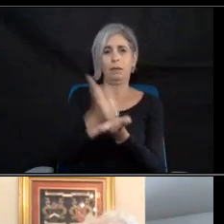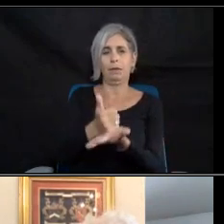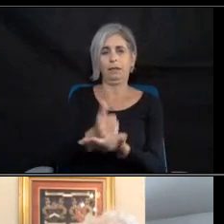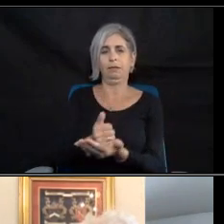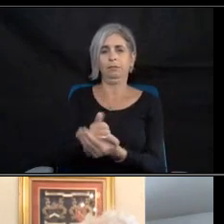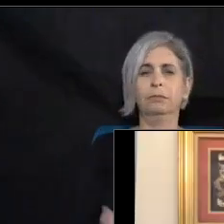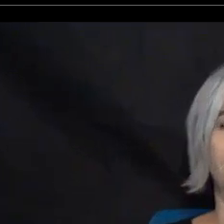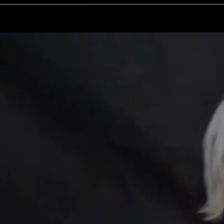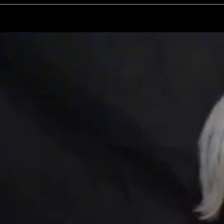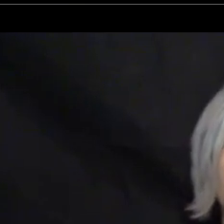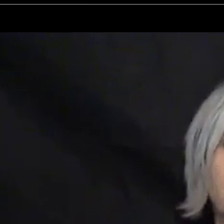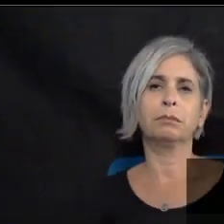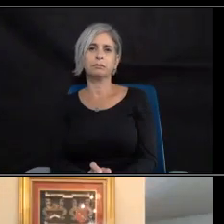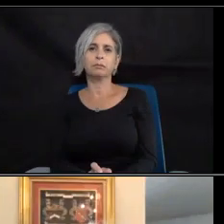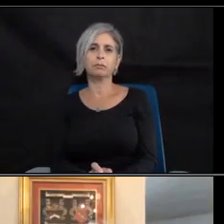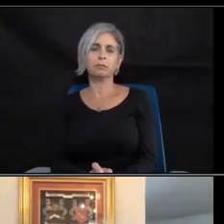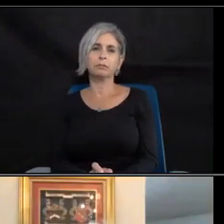Amen.